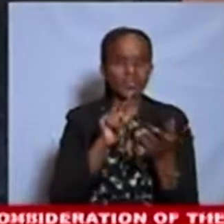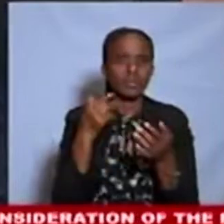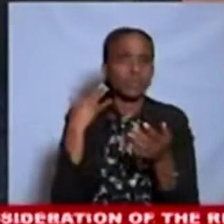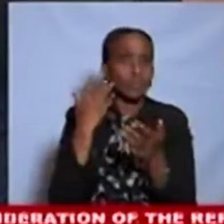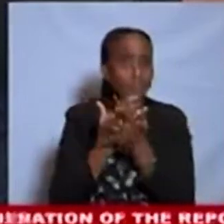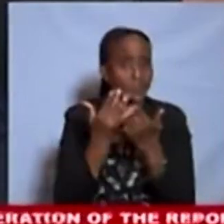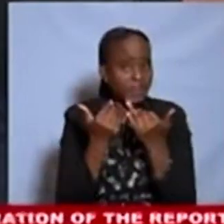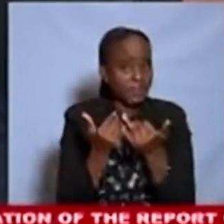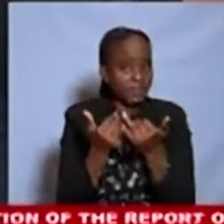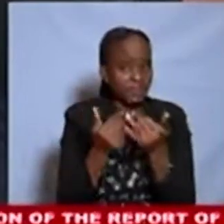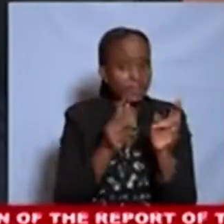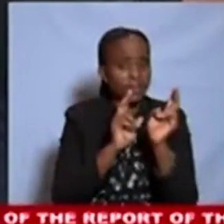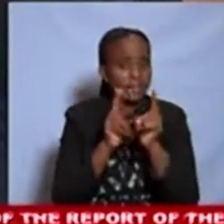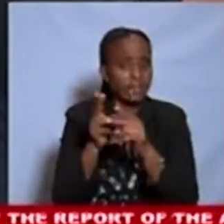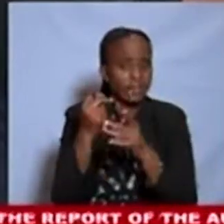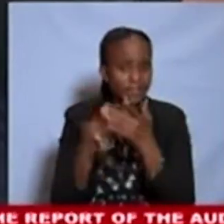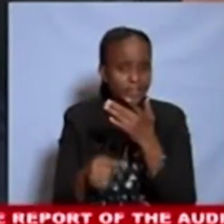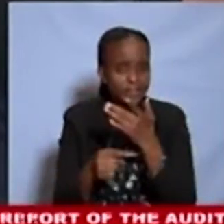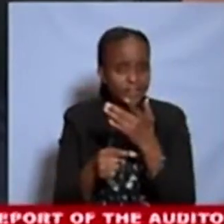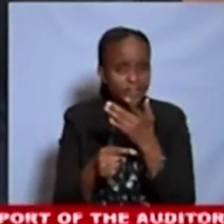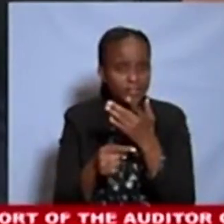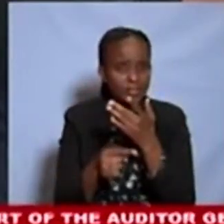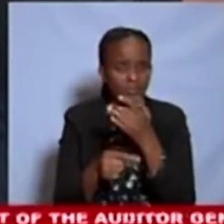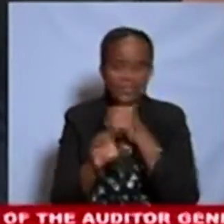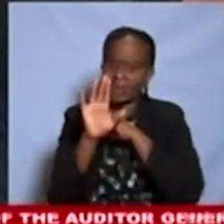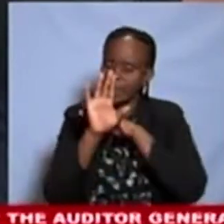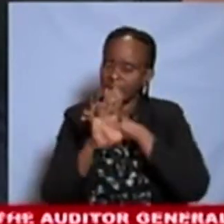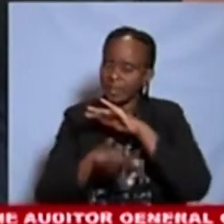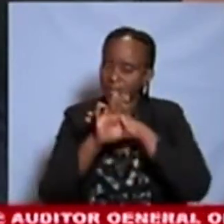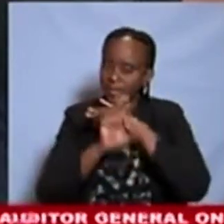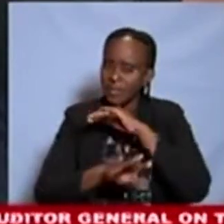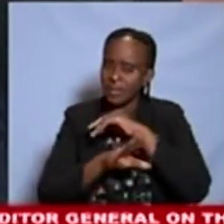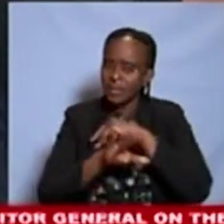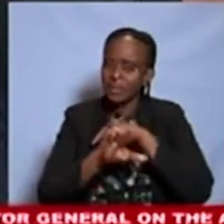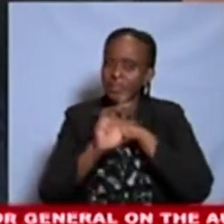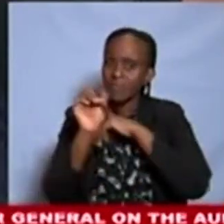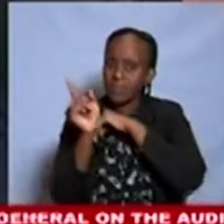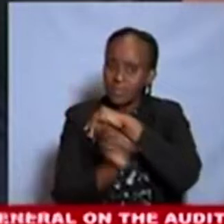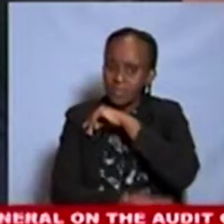Today, the response is under disciplinary.